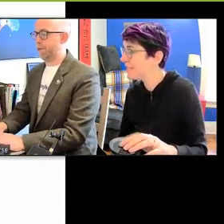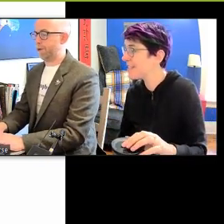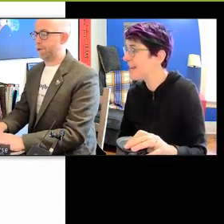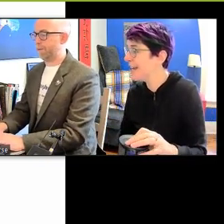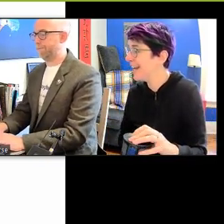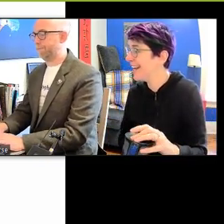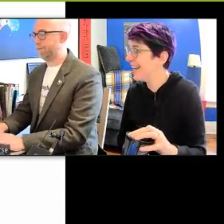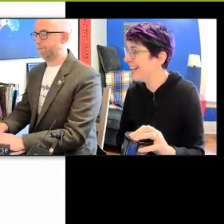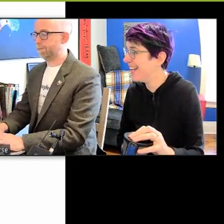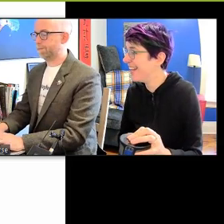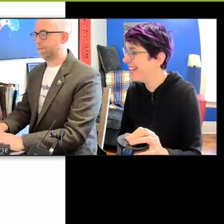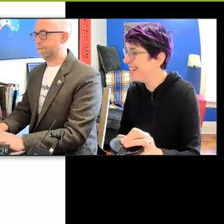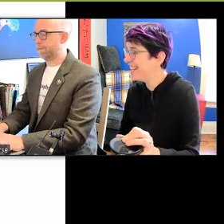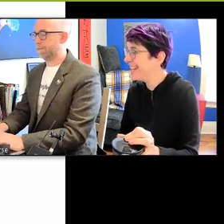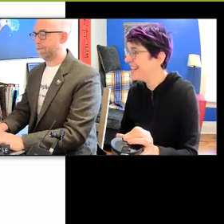right? Hemoglobin?